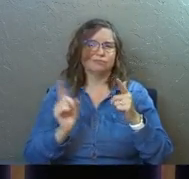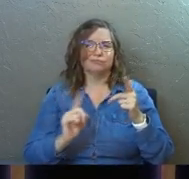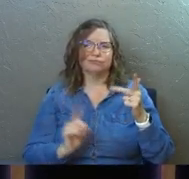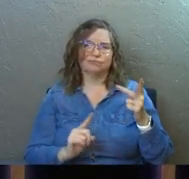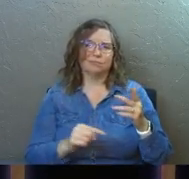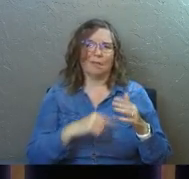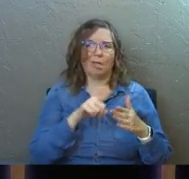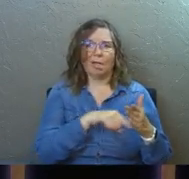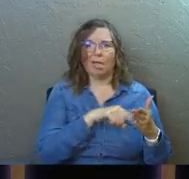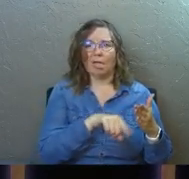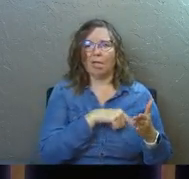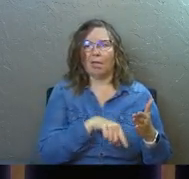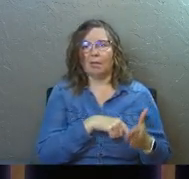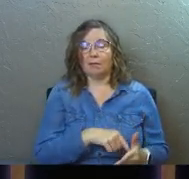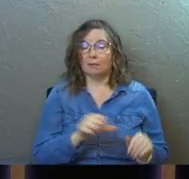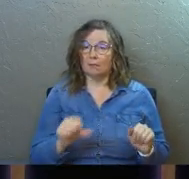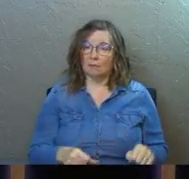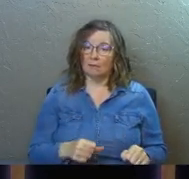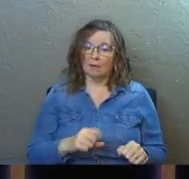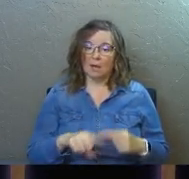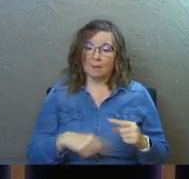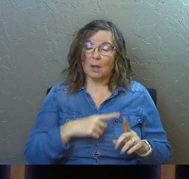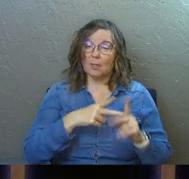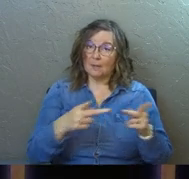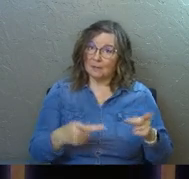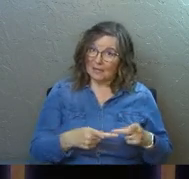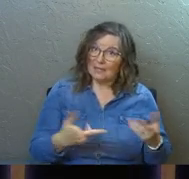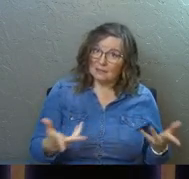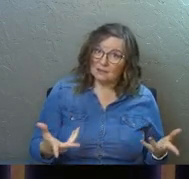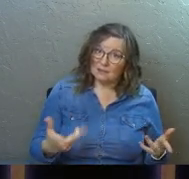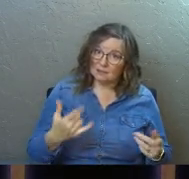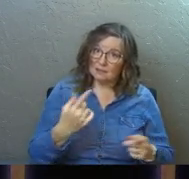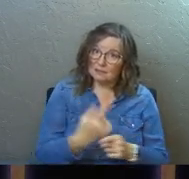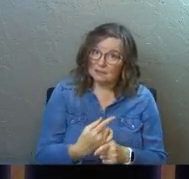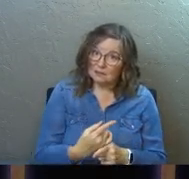of things you could have mixed feelings about the place, yes?